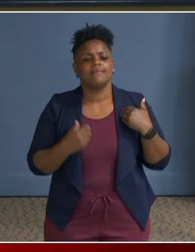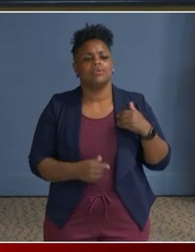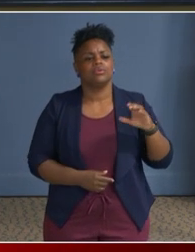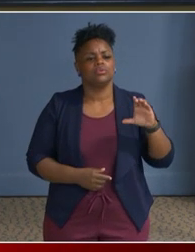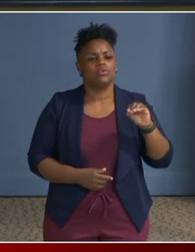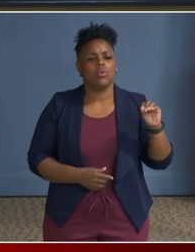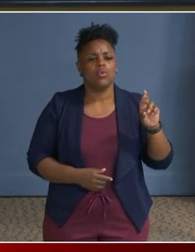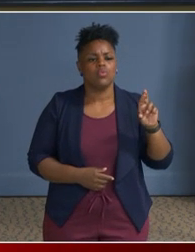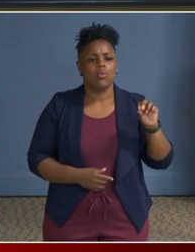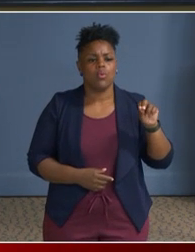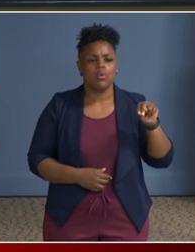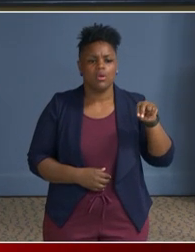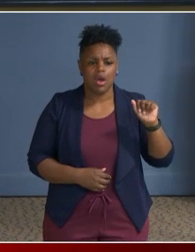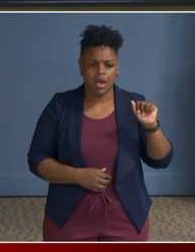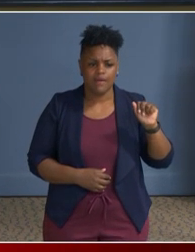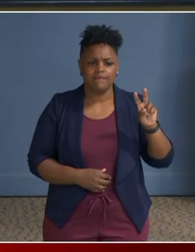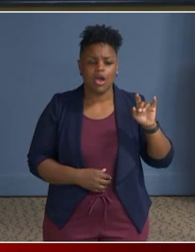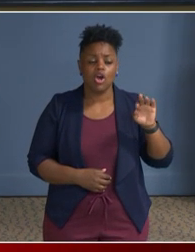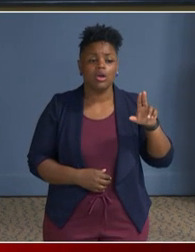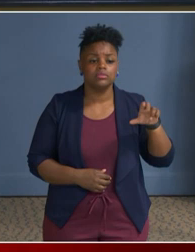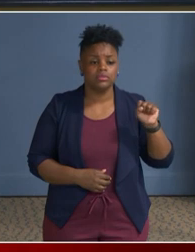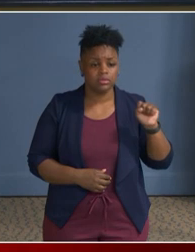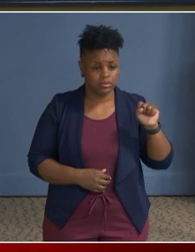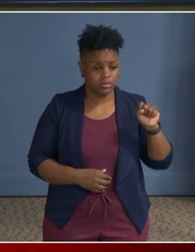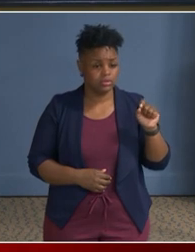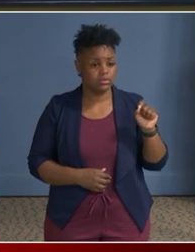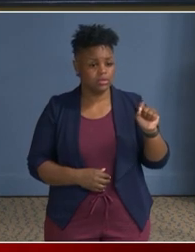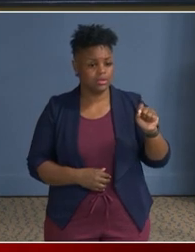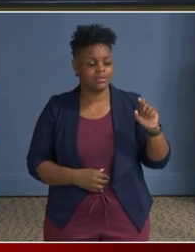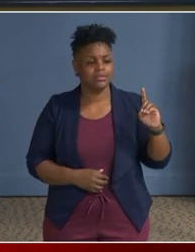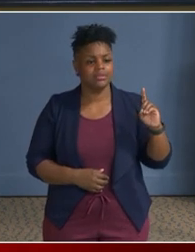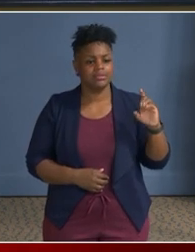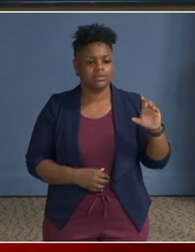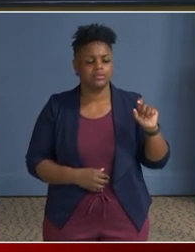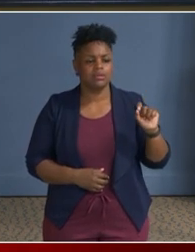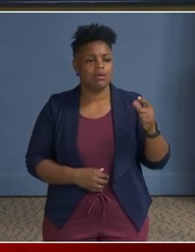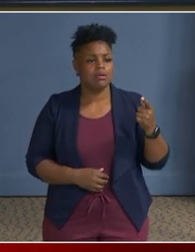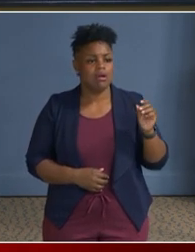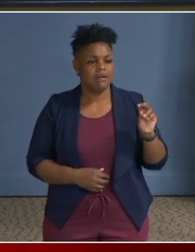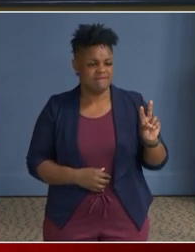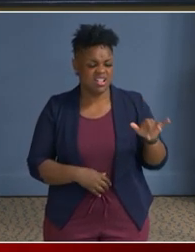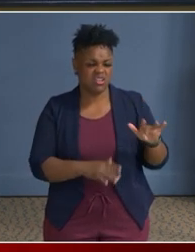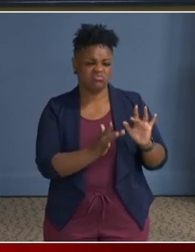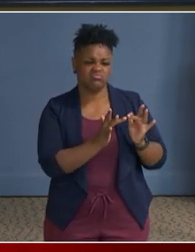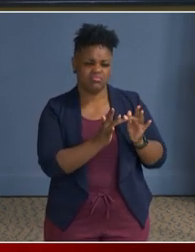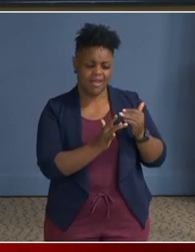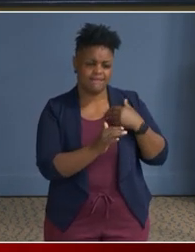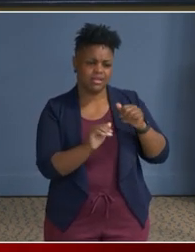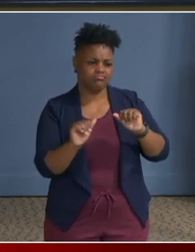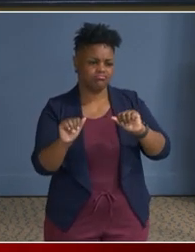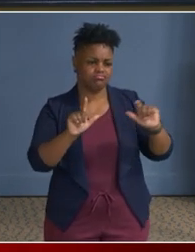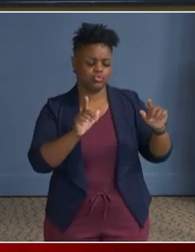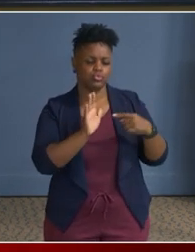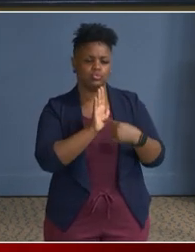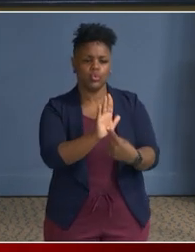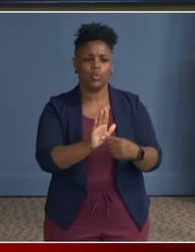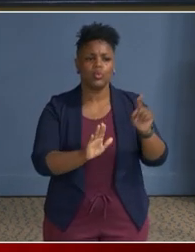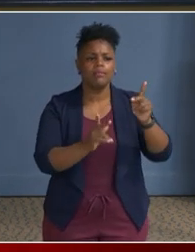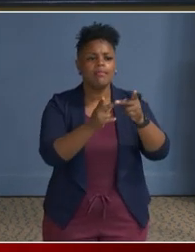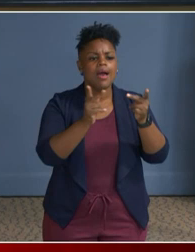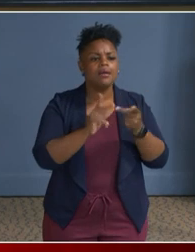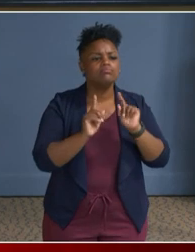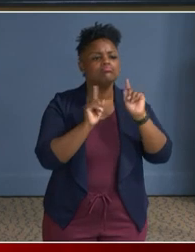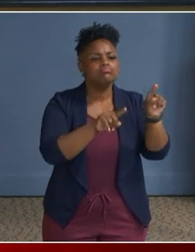coronavirus.dc.gov a little flashcard to help people know all of the locations where they can get tested at a district-supported